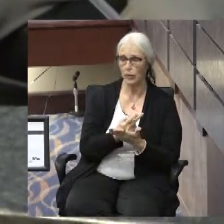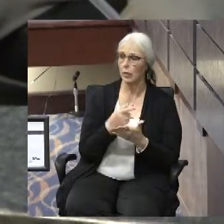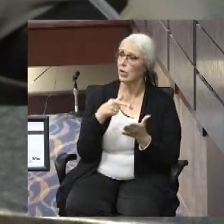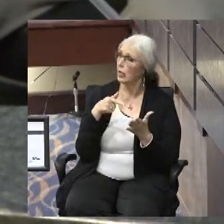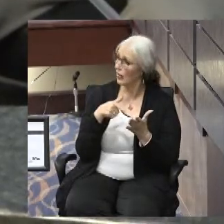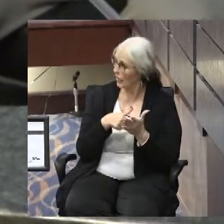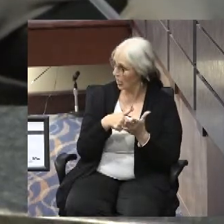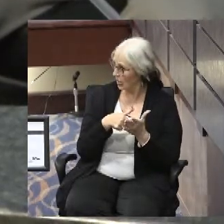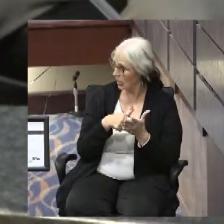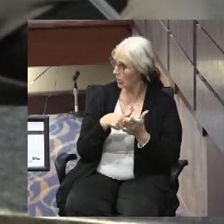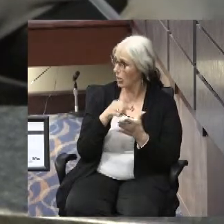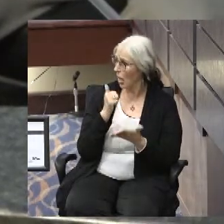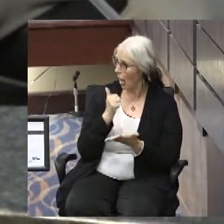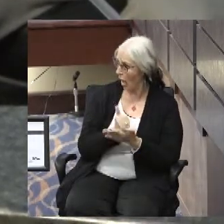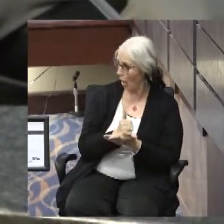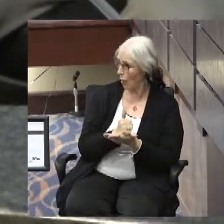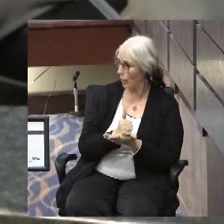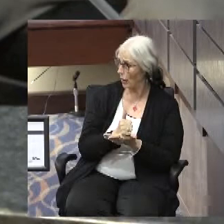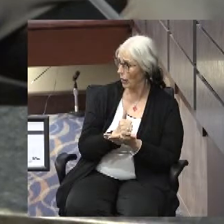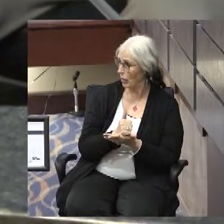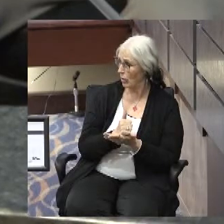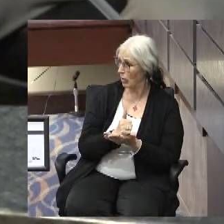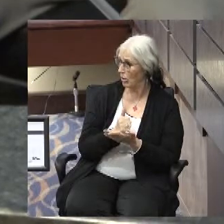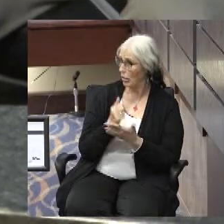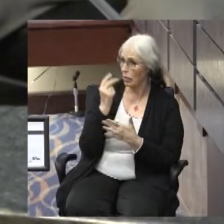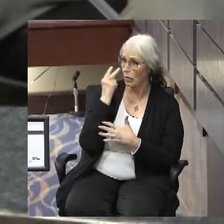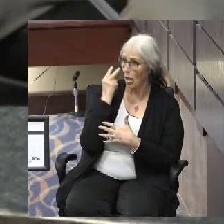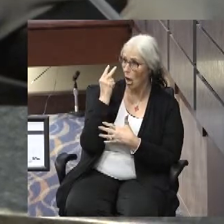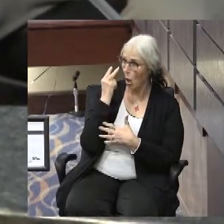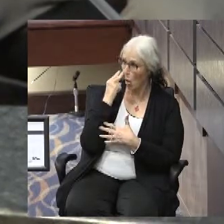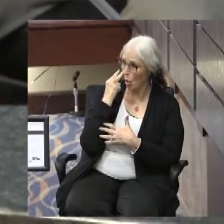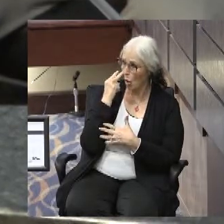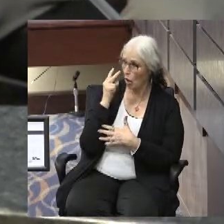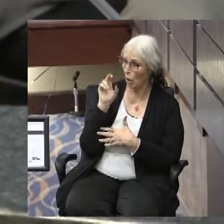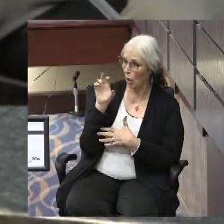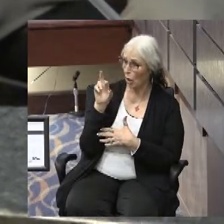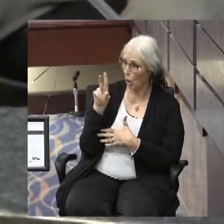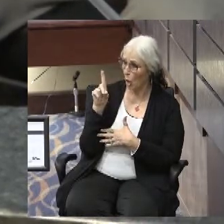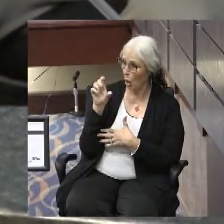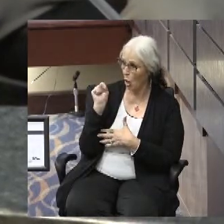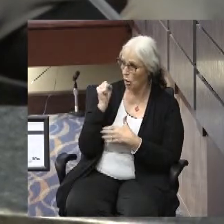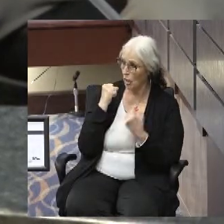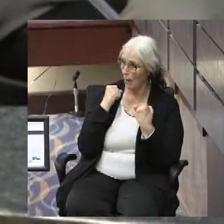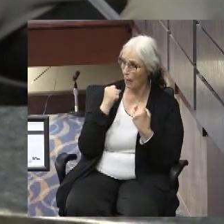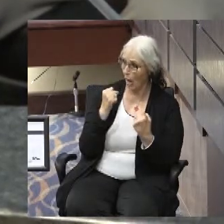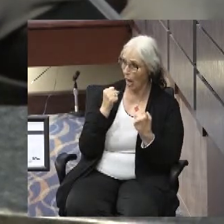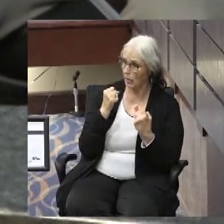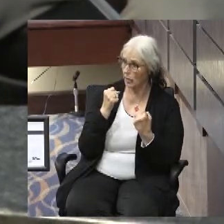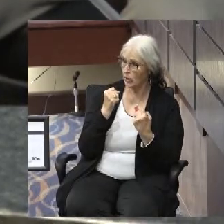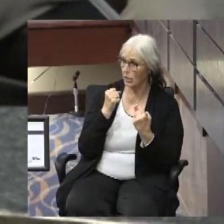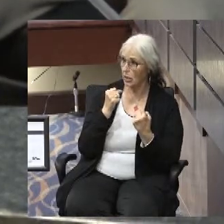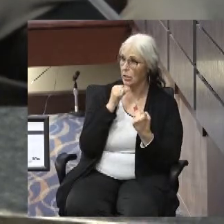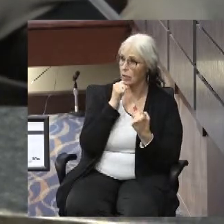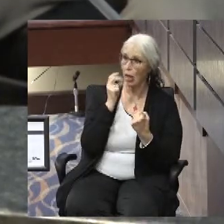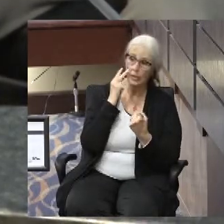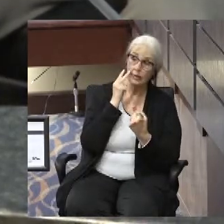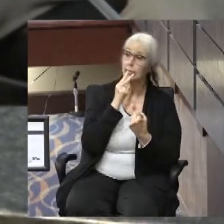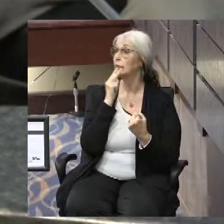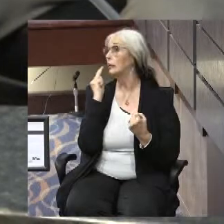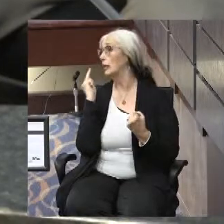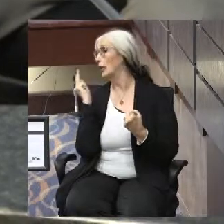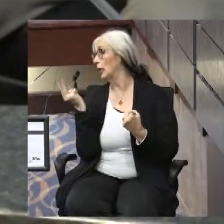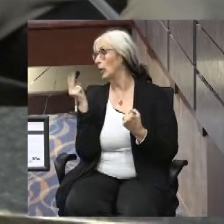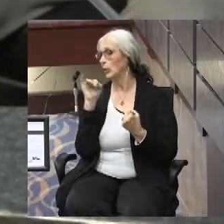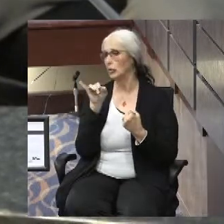help the look of cars going down LaSalle to keep them from seeing